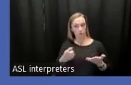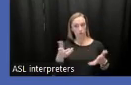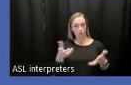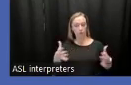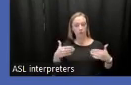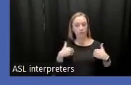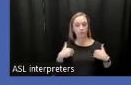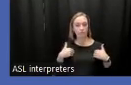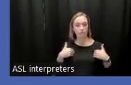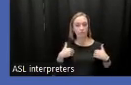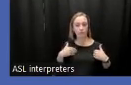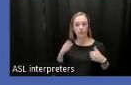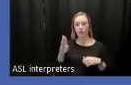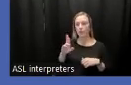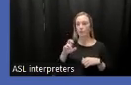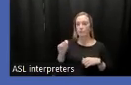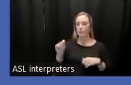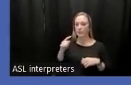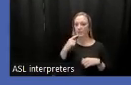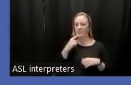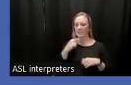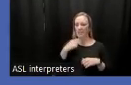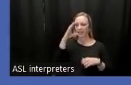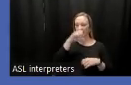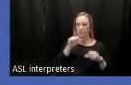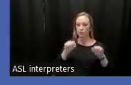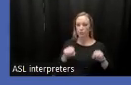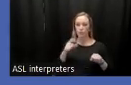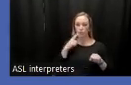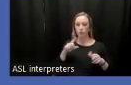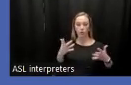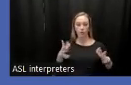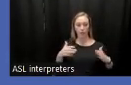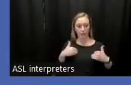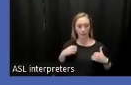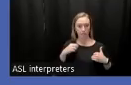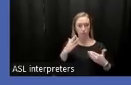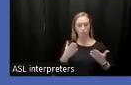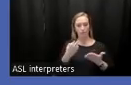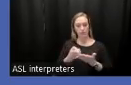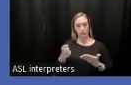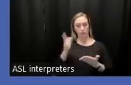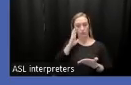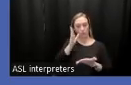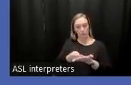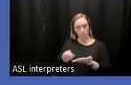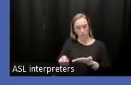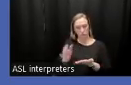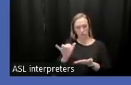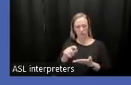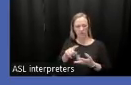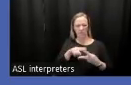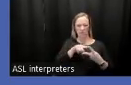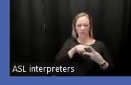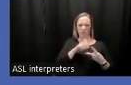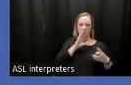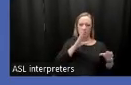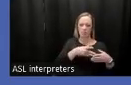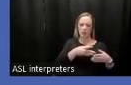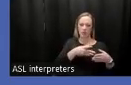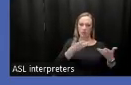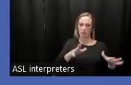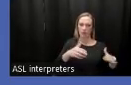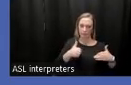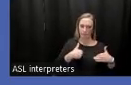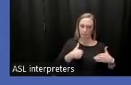I guess it could go for either existing equipment or perhaps equipment that you purchase as well. Let's talk about existing equipment. Let's say that you have